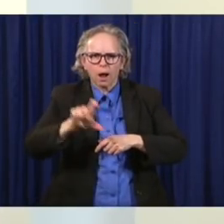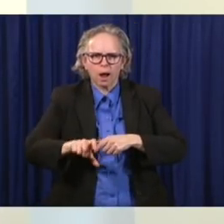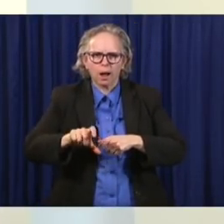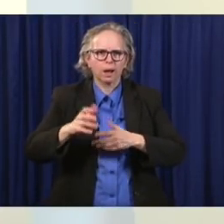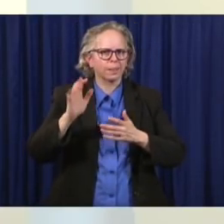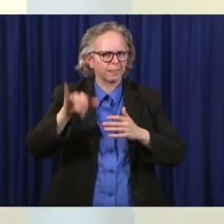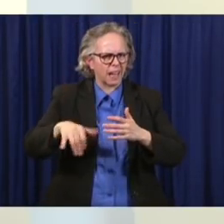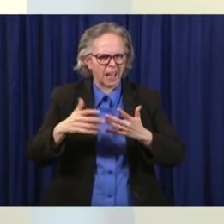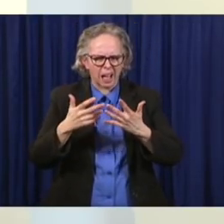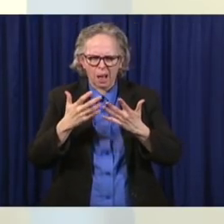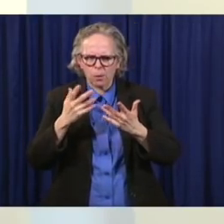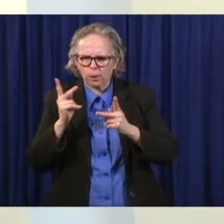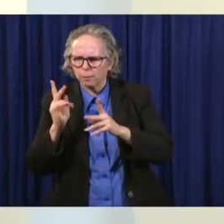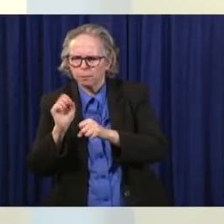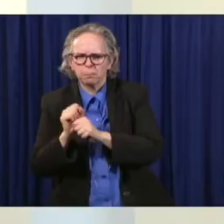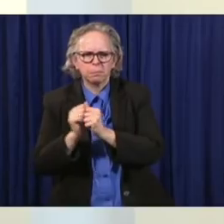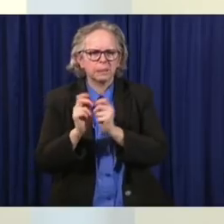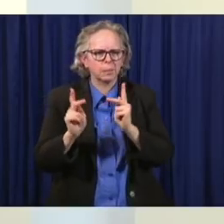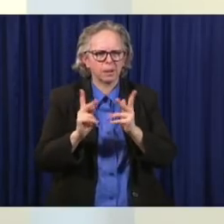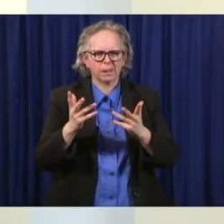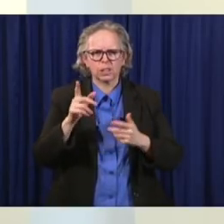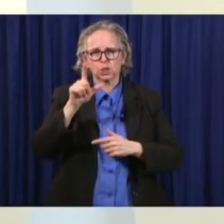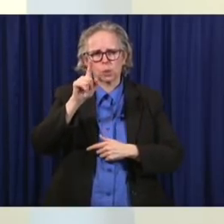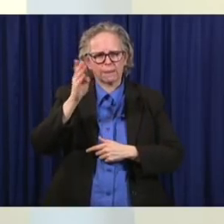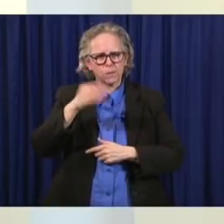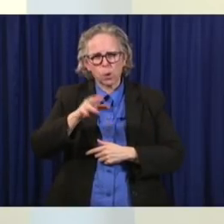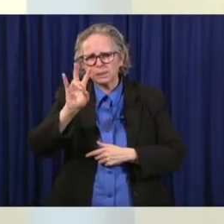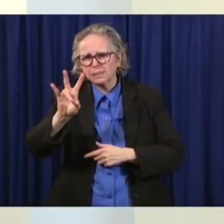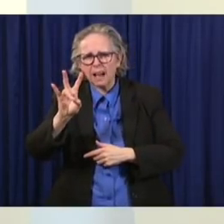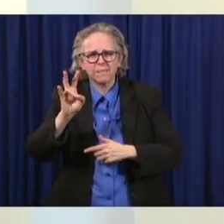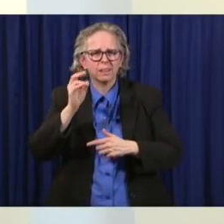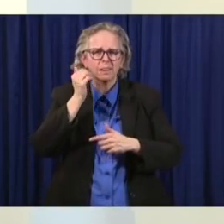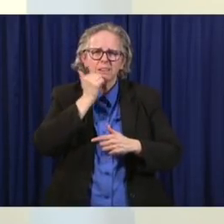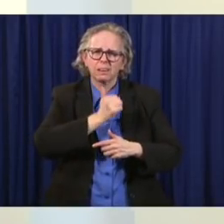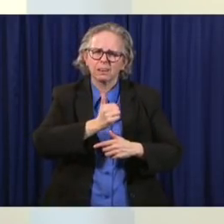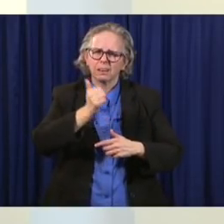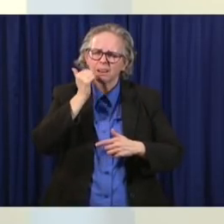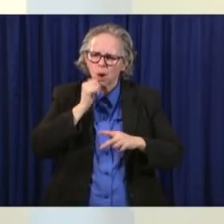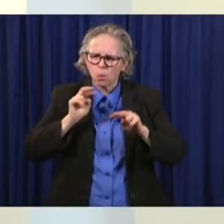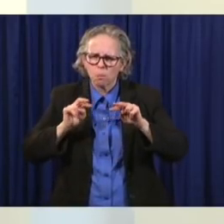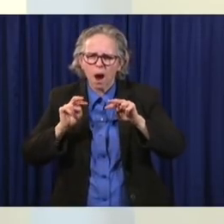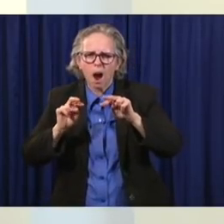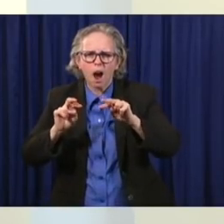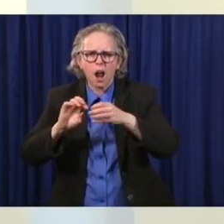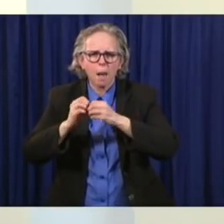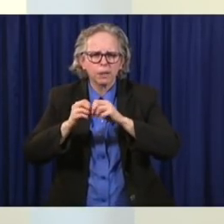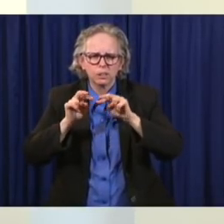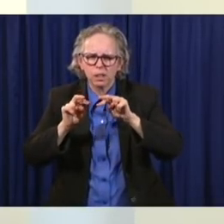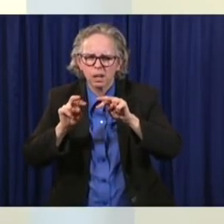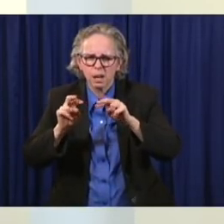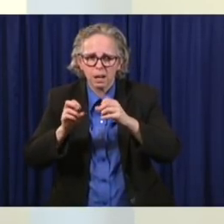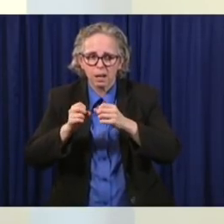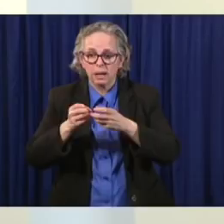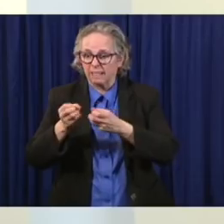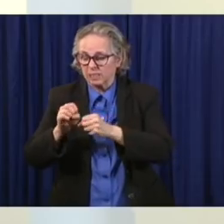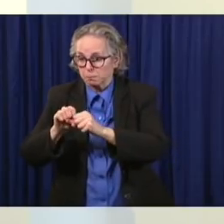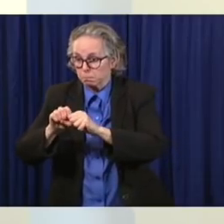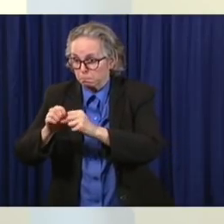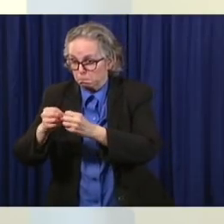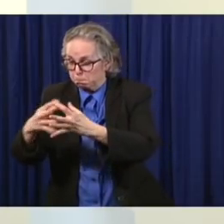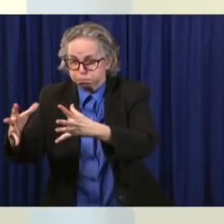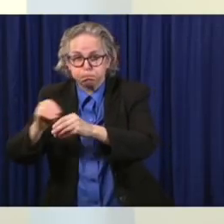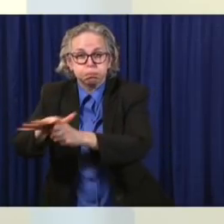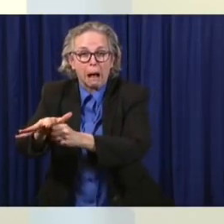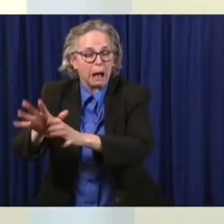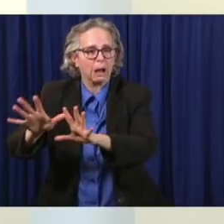at the local level. We are going to watch every hotspot as it happens. We will rush into that and try to give the best resources.